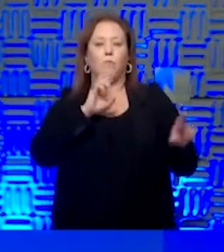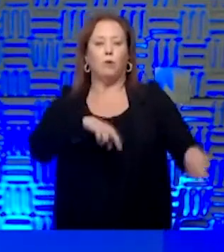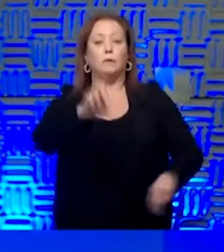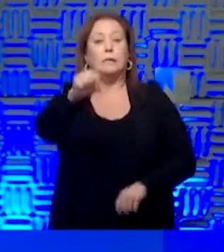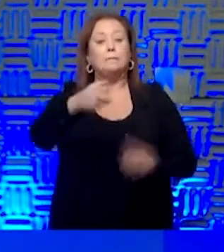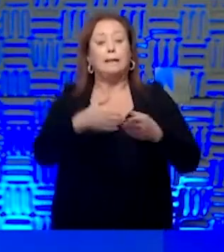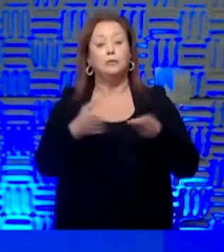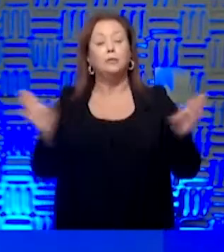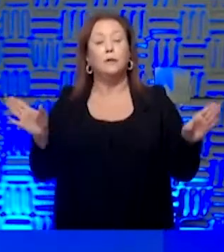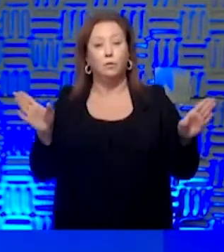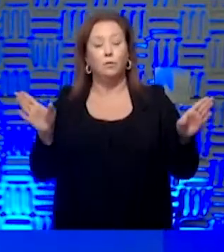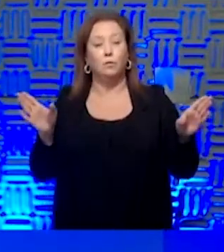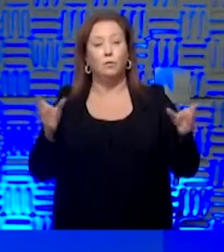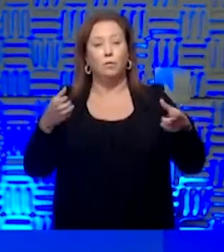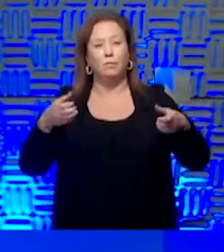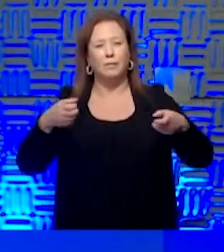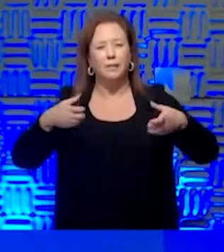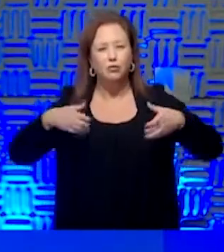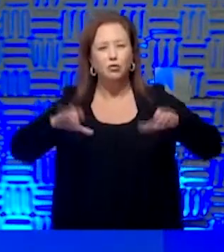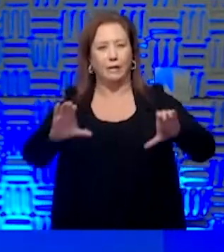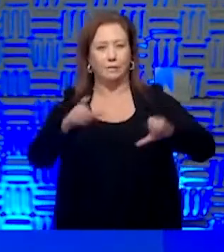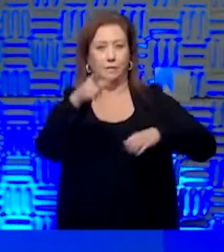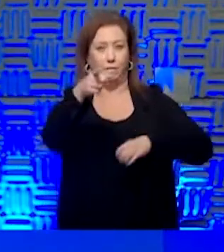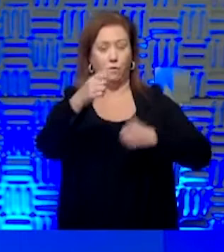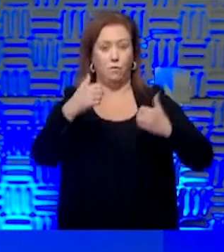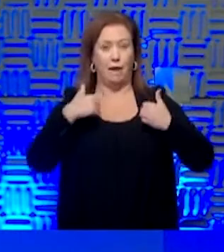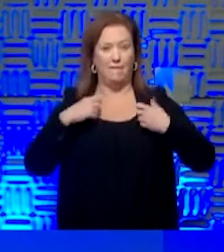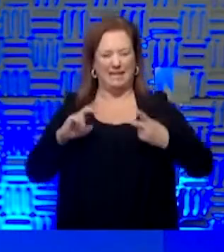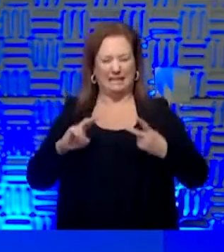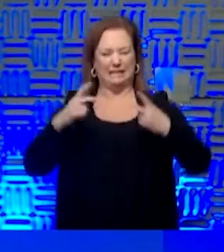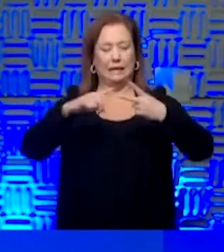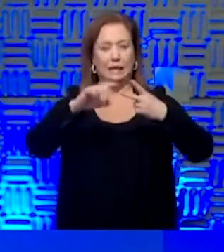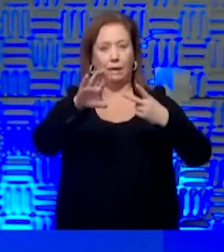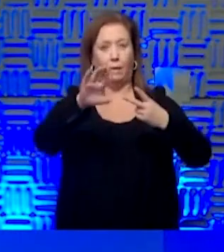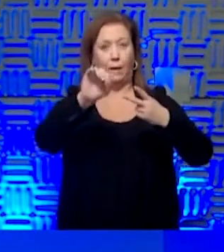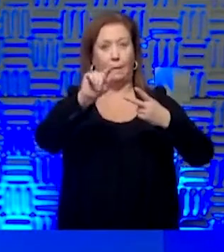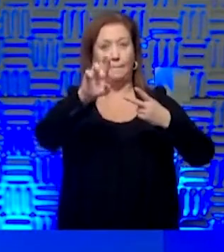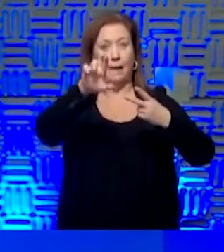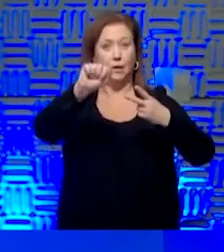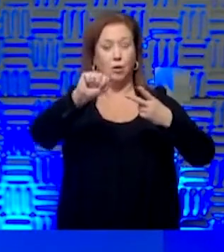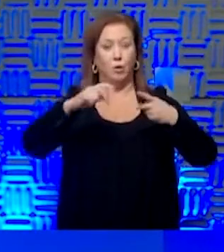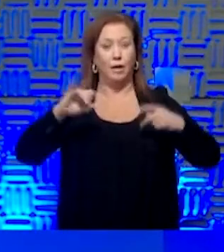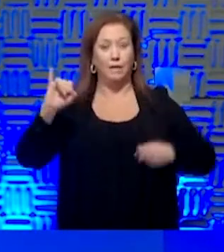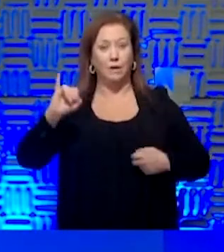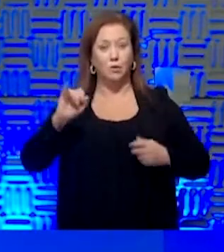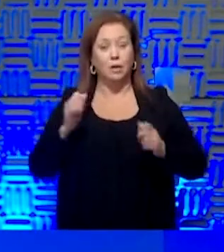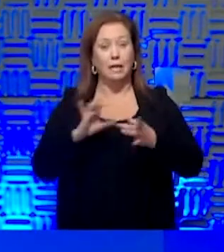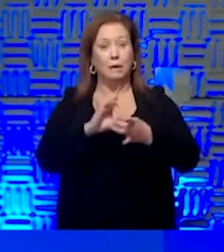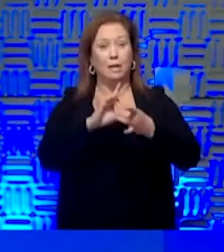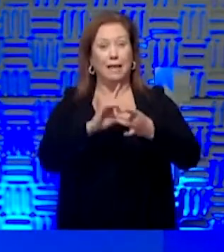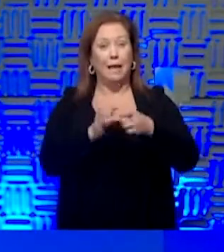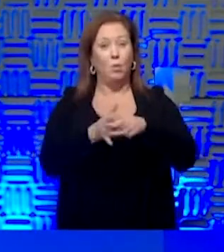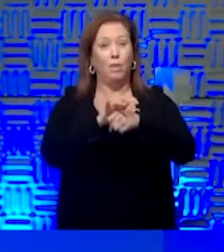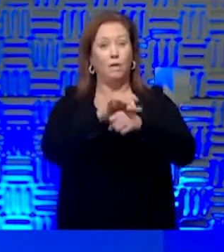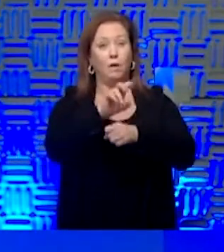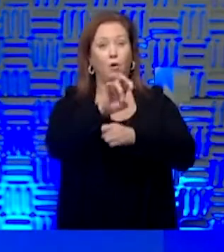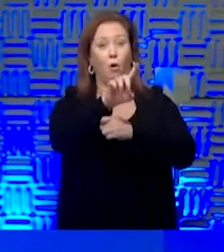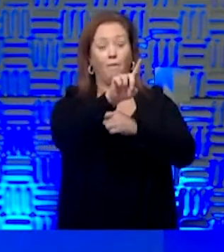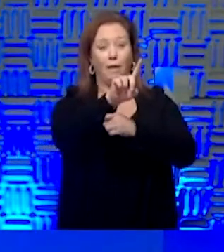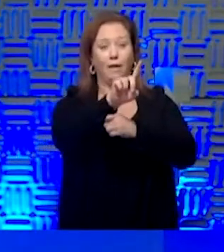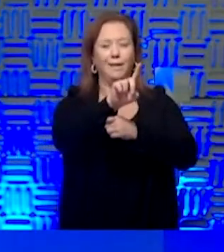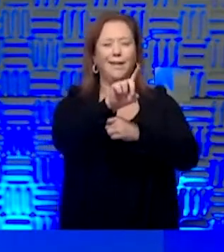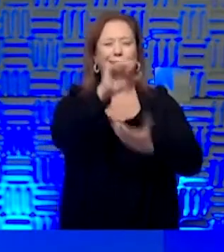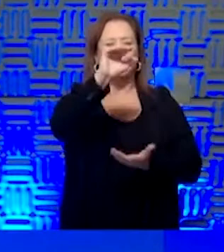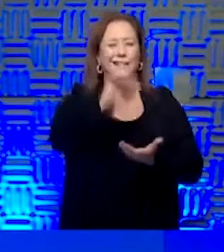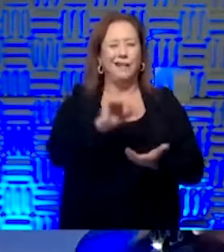in general, the chance of you having a secondary bacterial infection with COVID is much less than, say, with